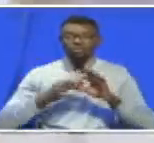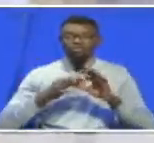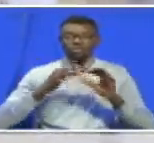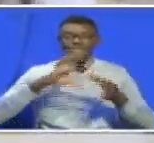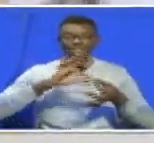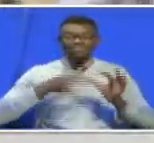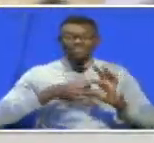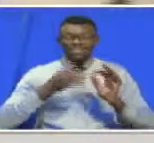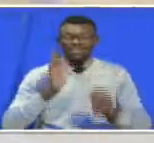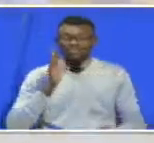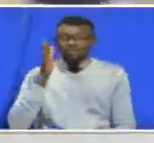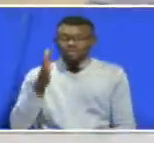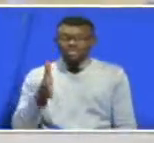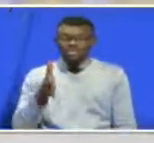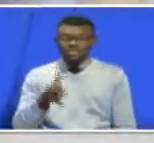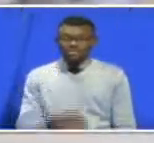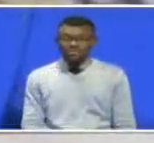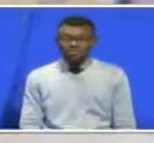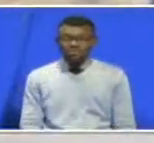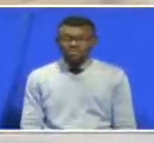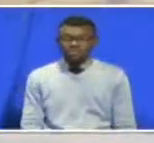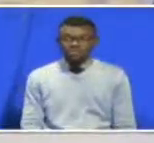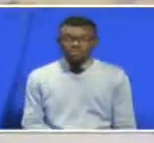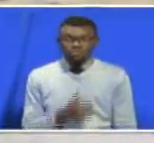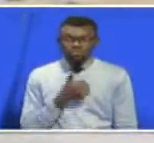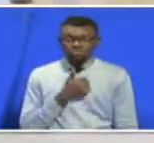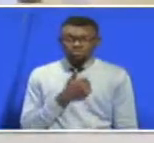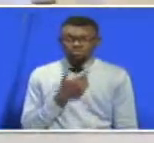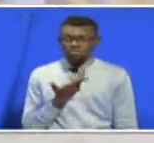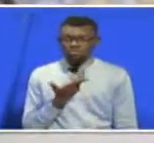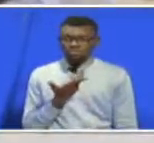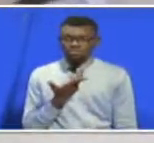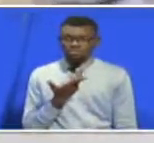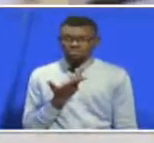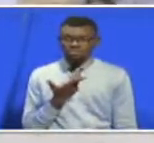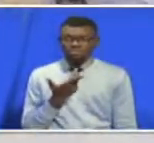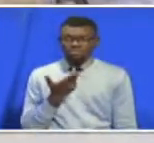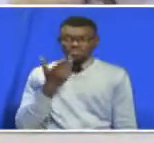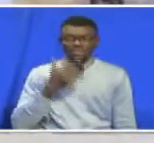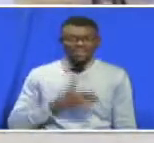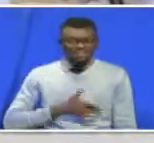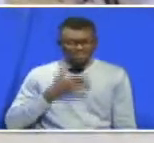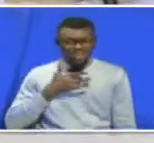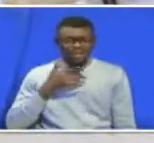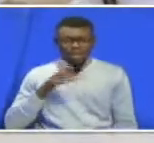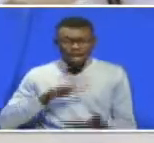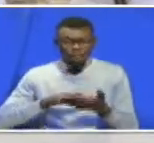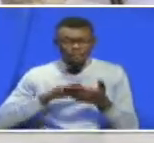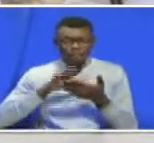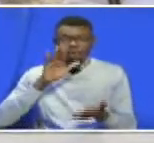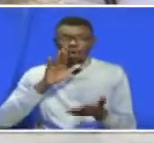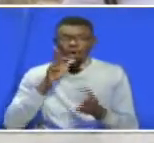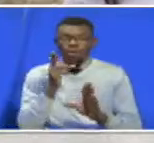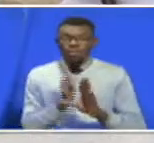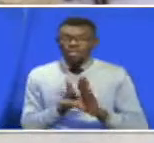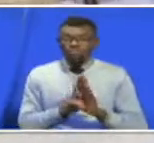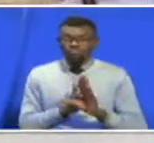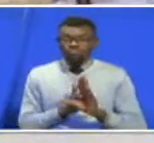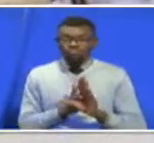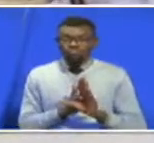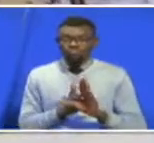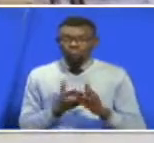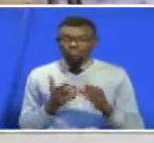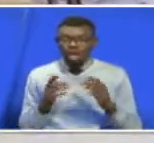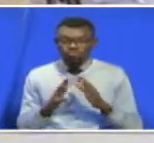never miss, and I see more and more participants' number is growing